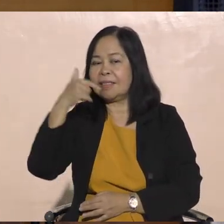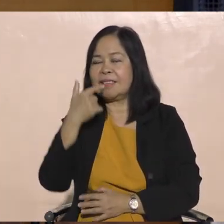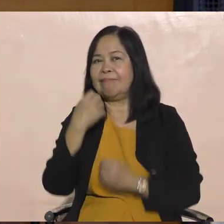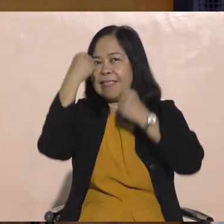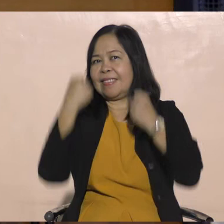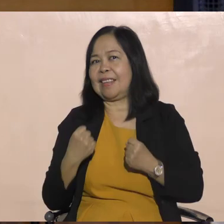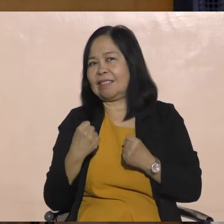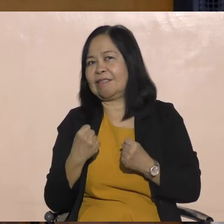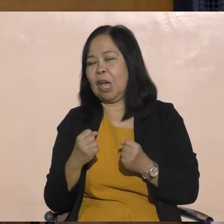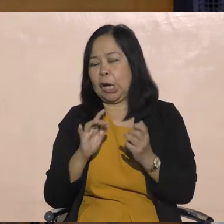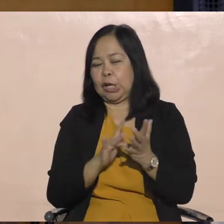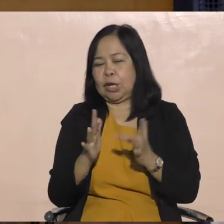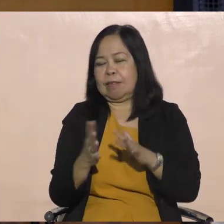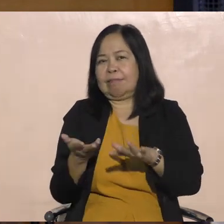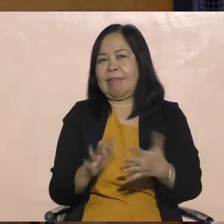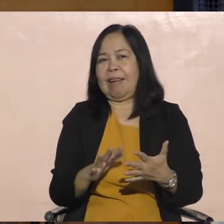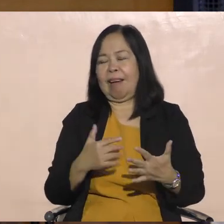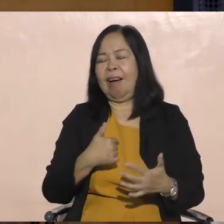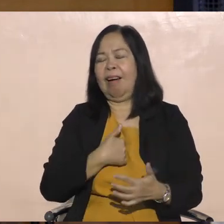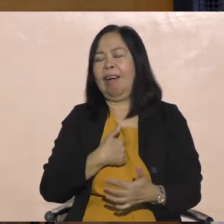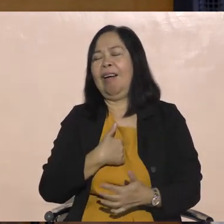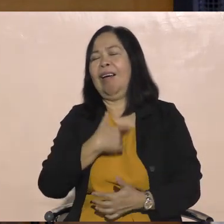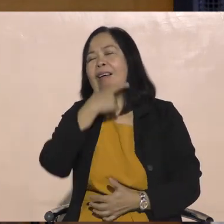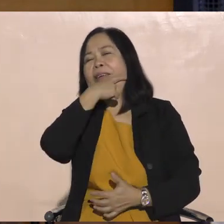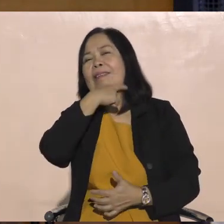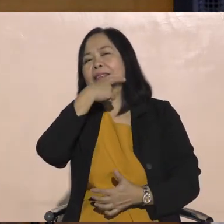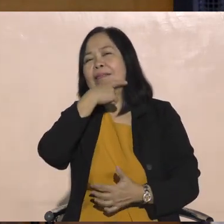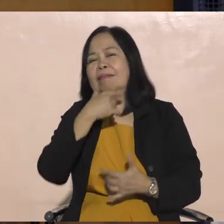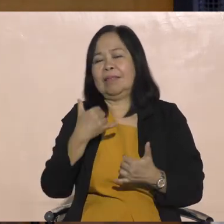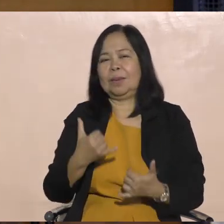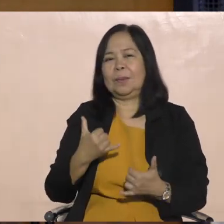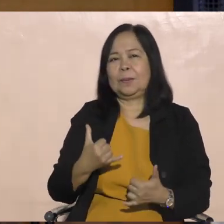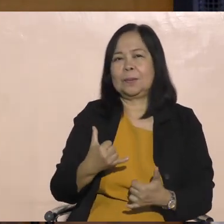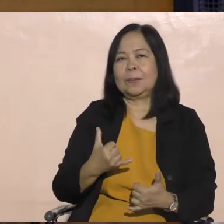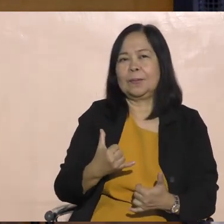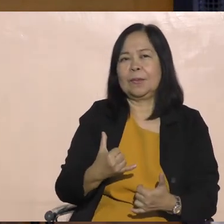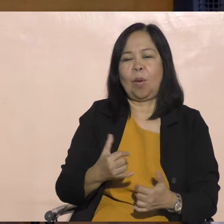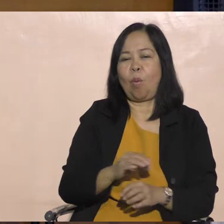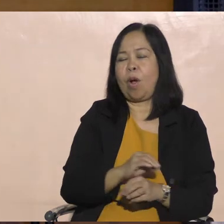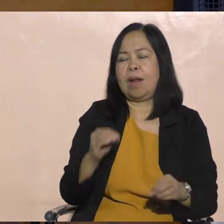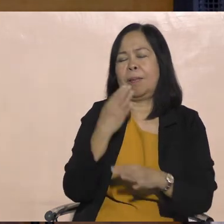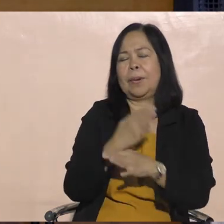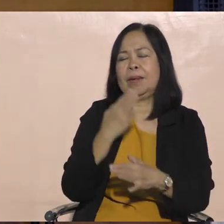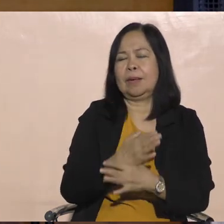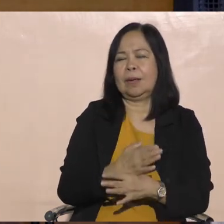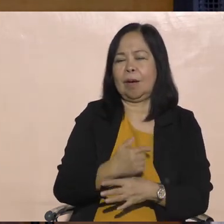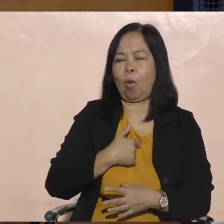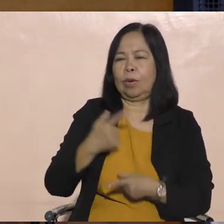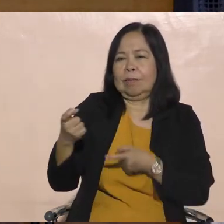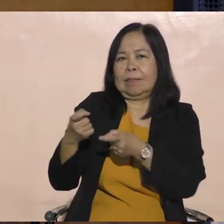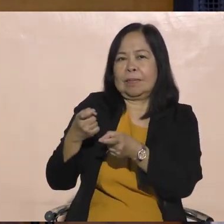ni Jesus, siya nang namatay siya ngadto sa cross. But you know what? An amazing thing